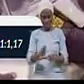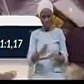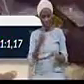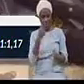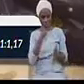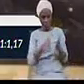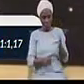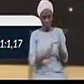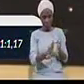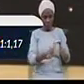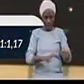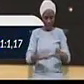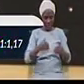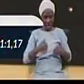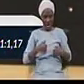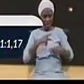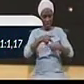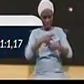us in